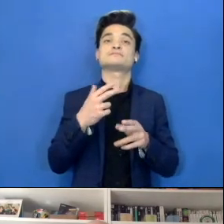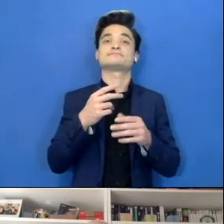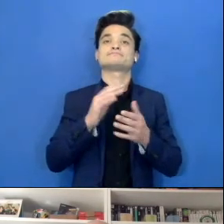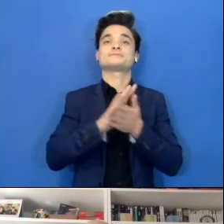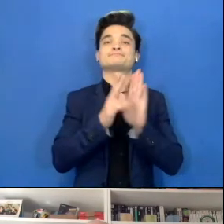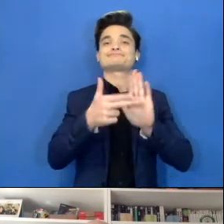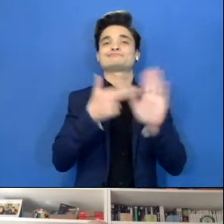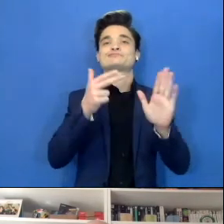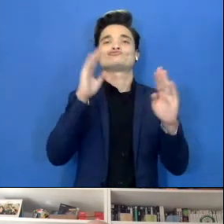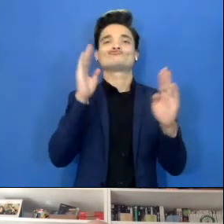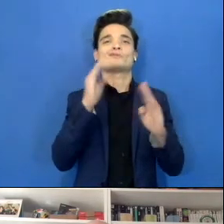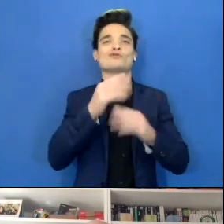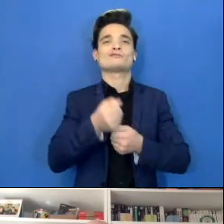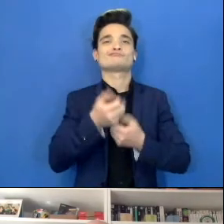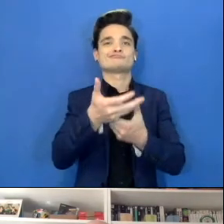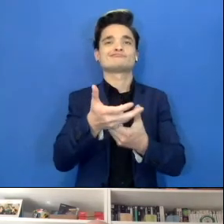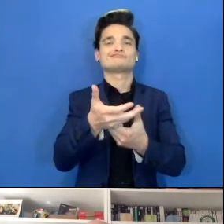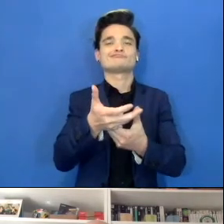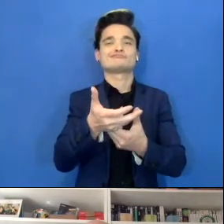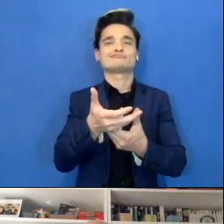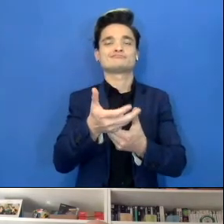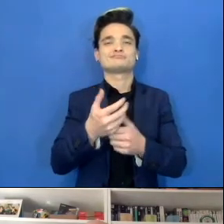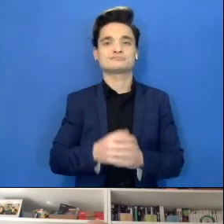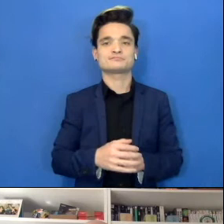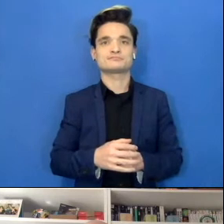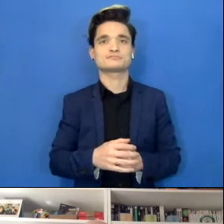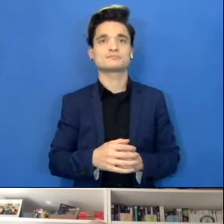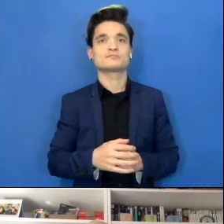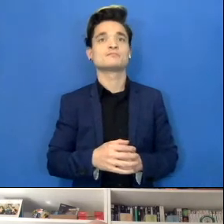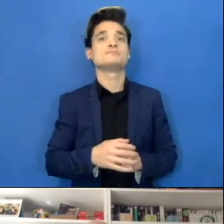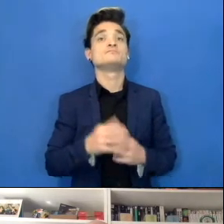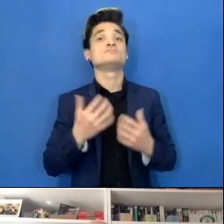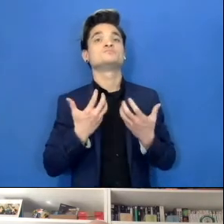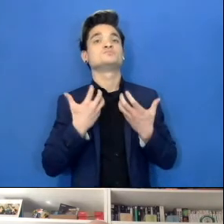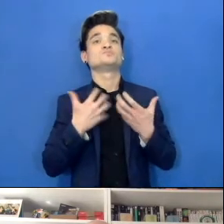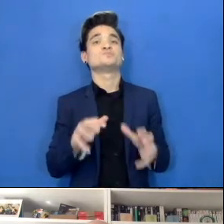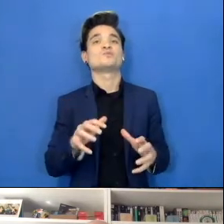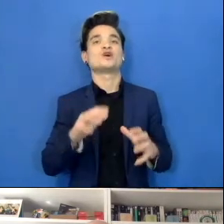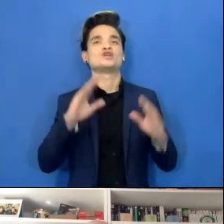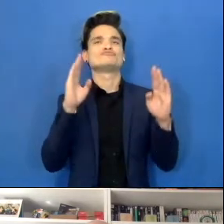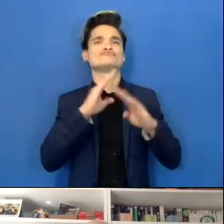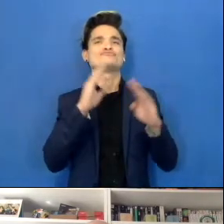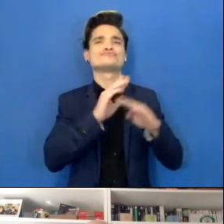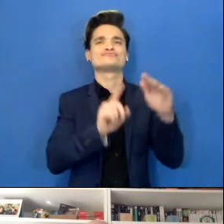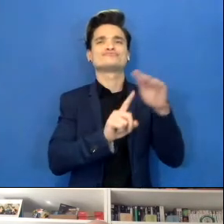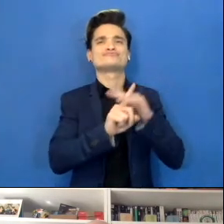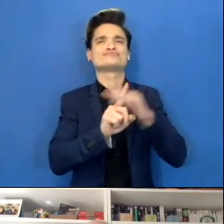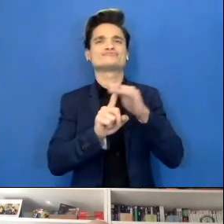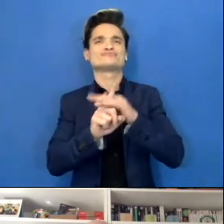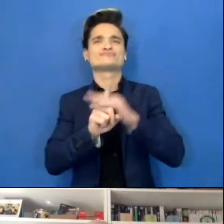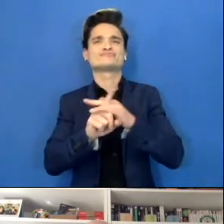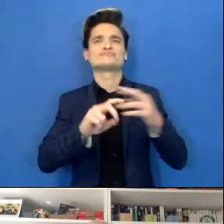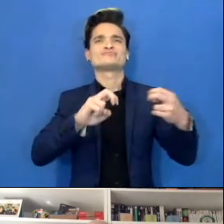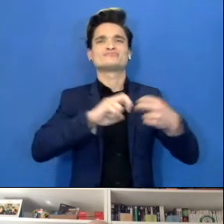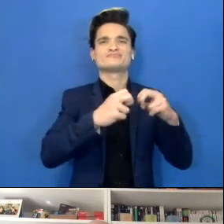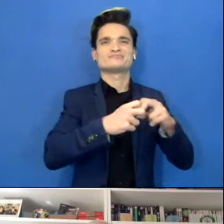because you don't want to be the trouble. You don't want to be the difficult one, like we said, or to be polite. So let's later on talk about how